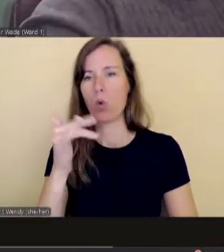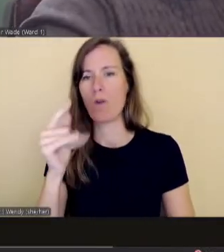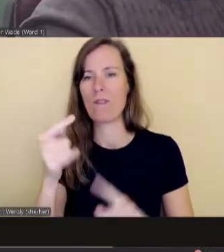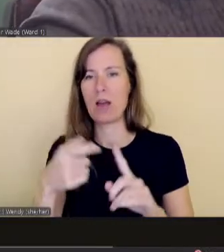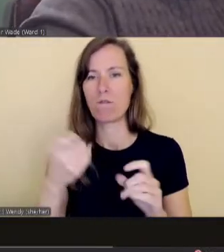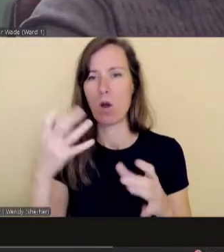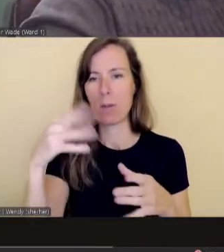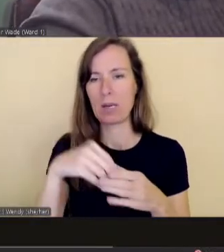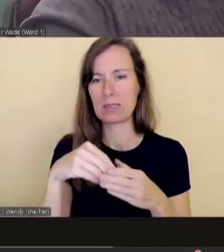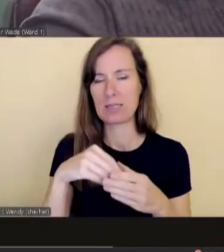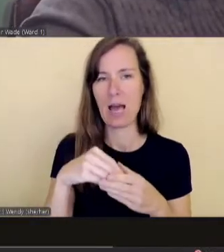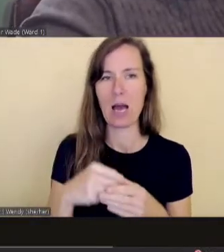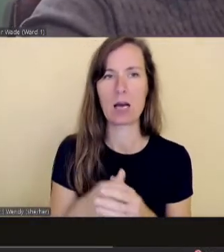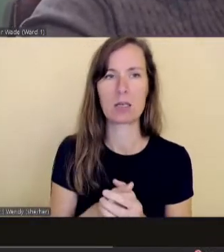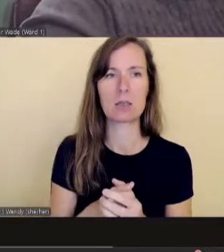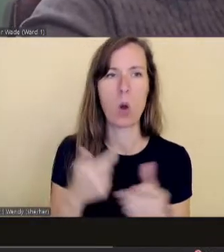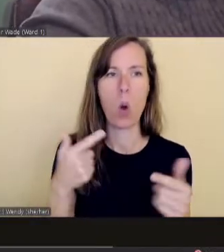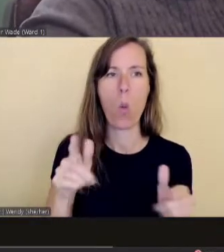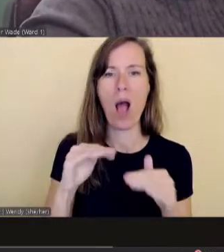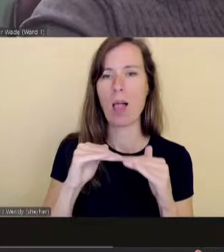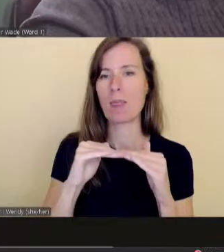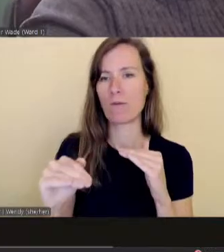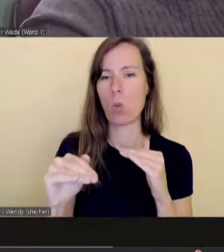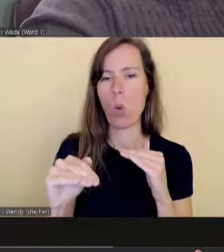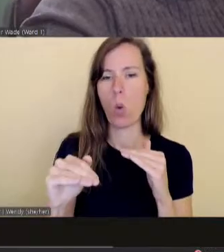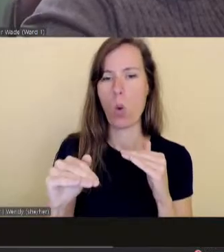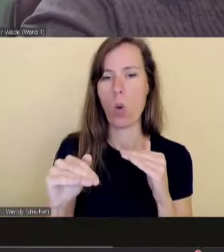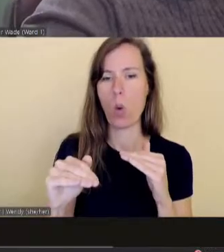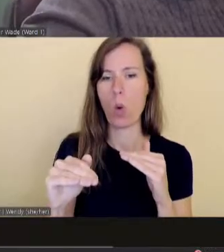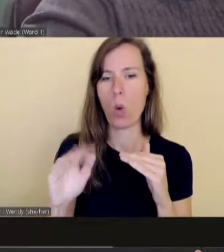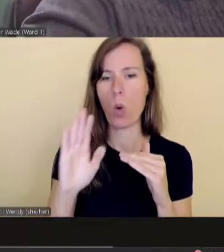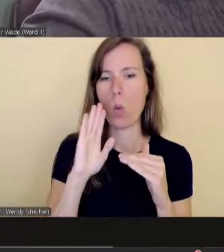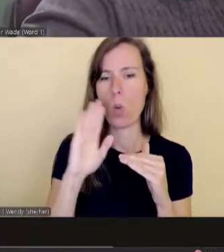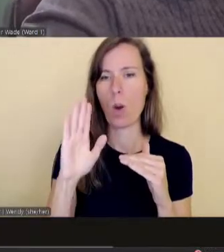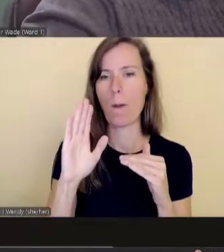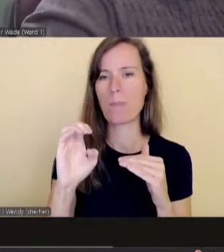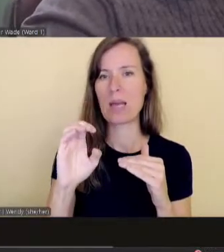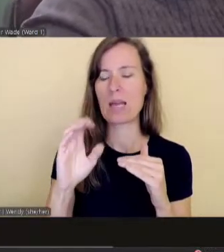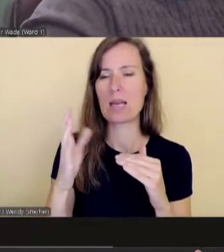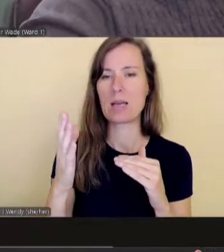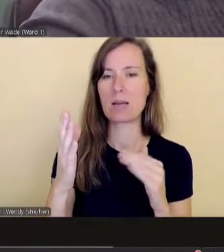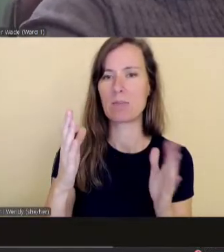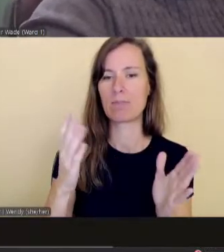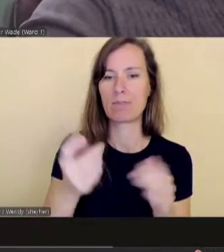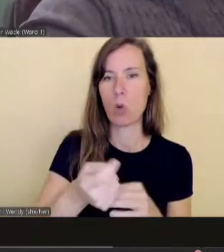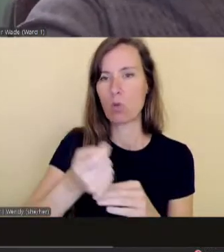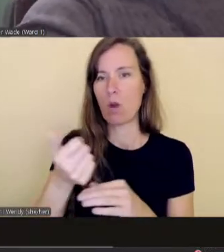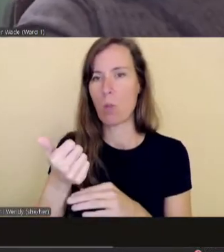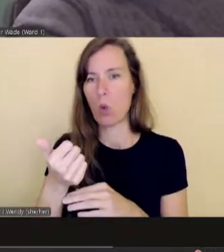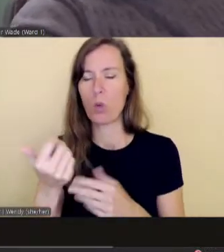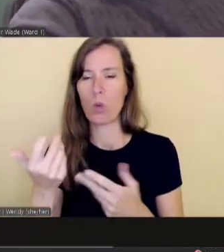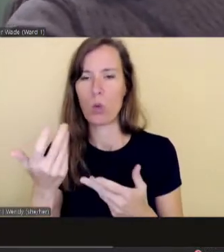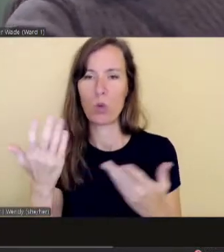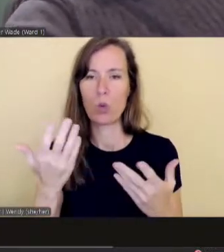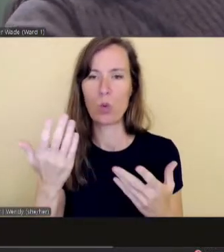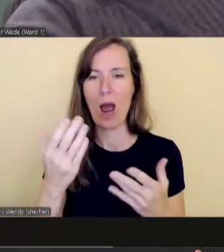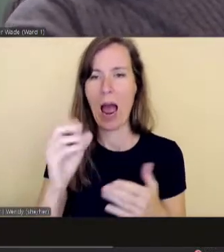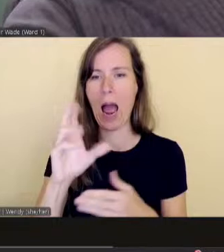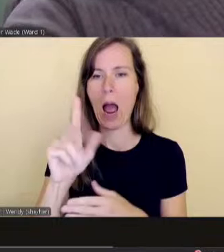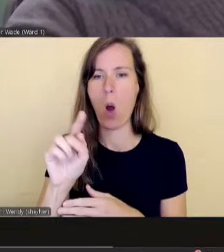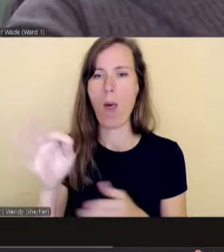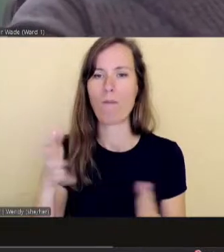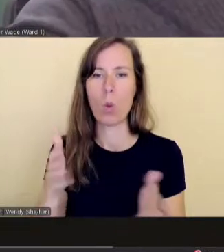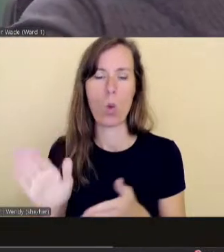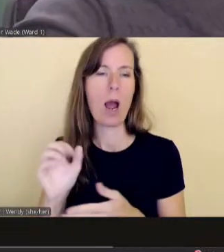things while the floor is going to be somewhat out of the way. Okay, so but